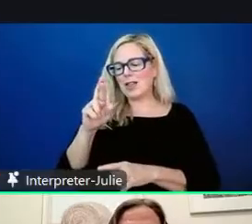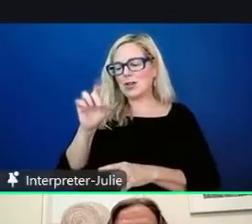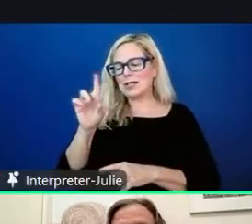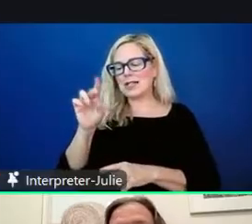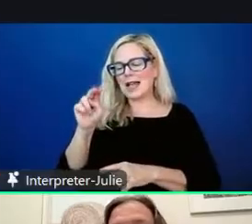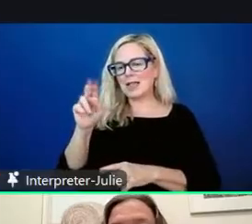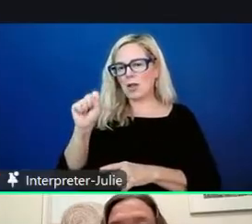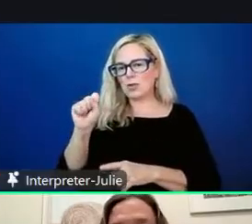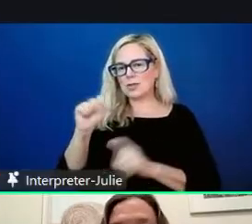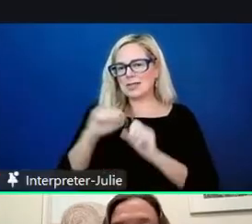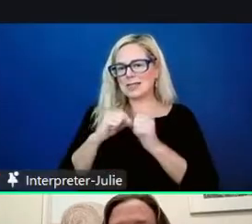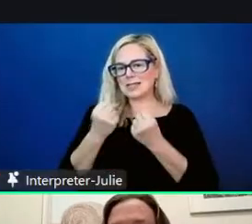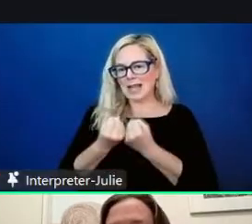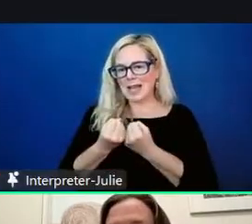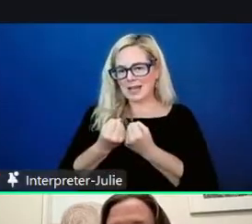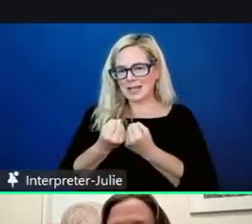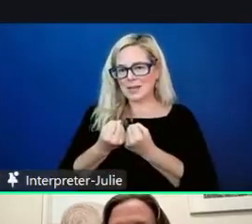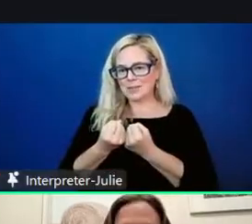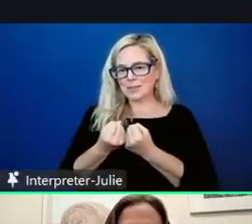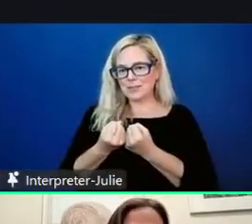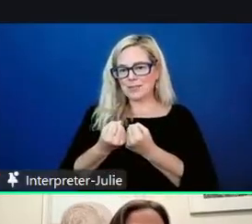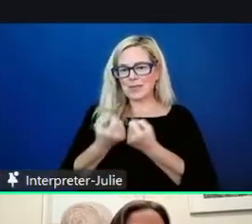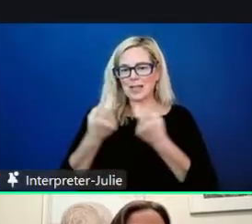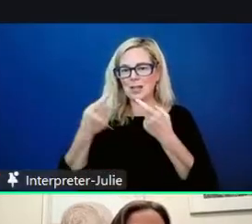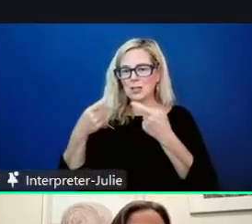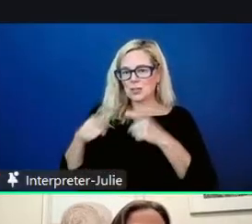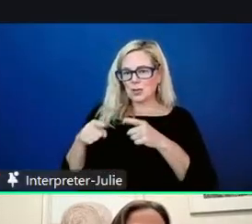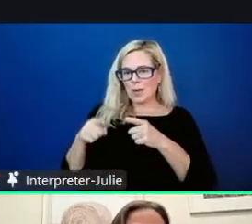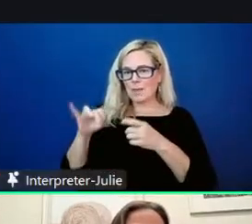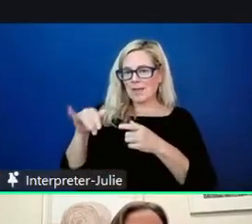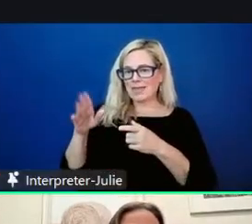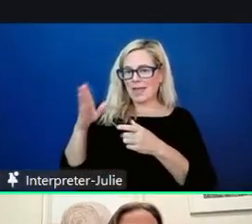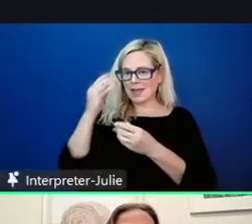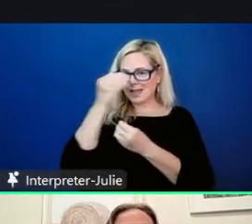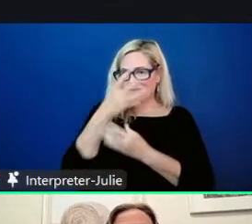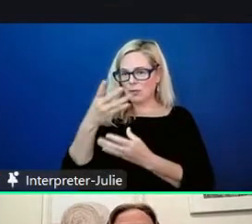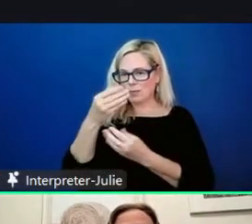by a professional in this population.